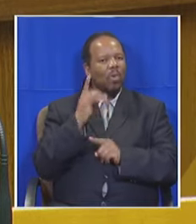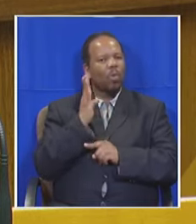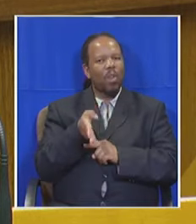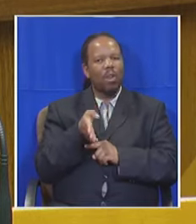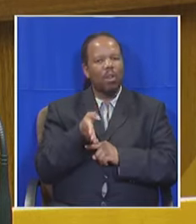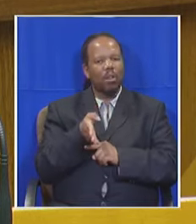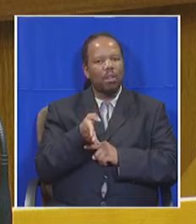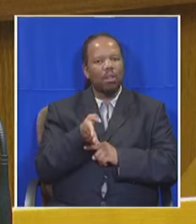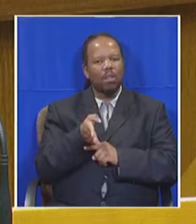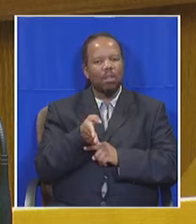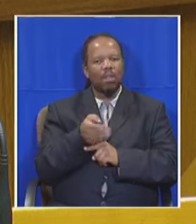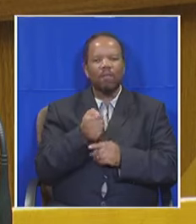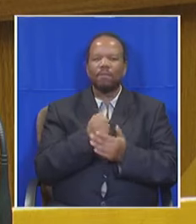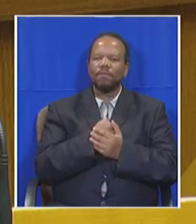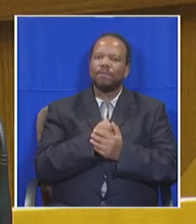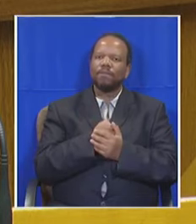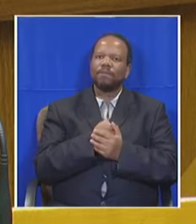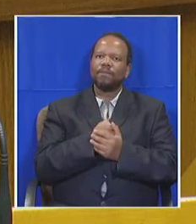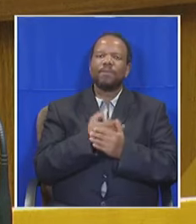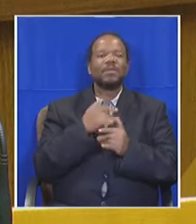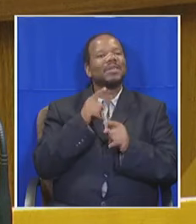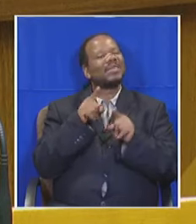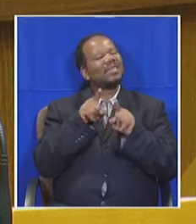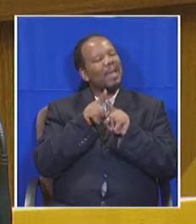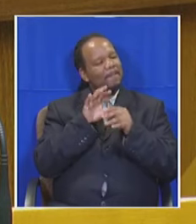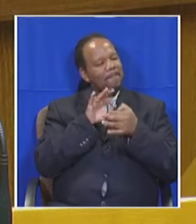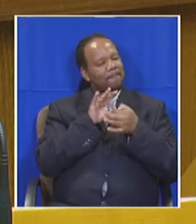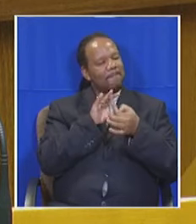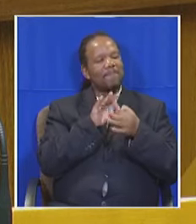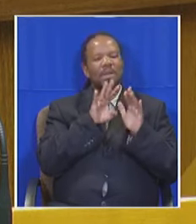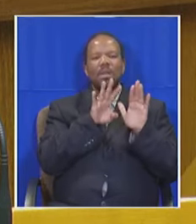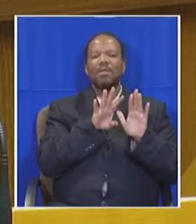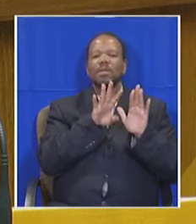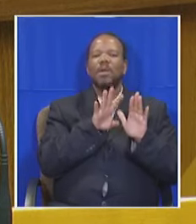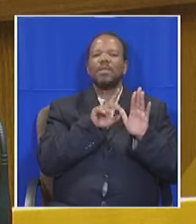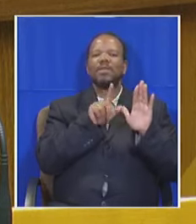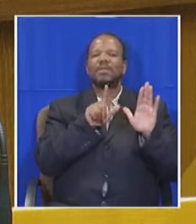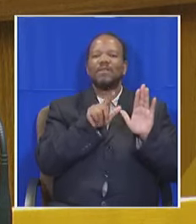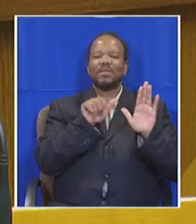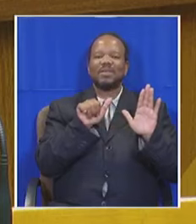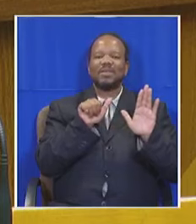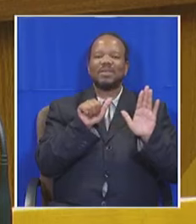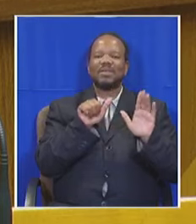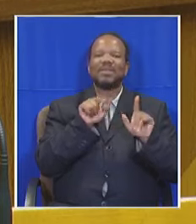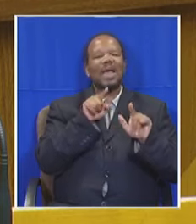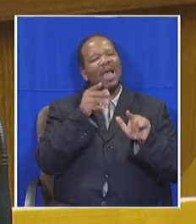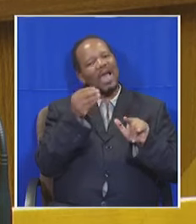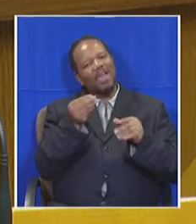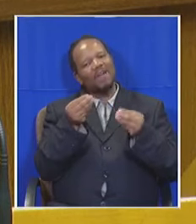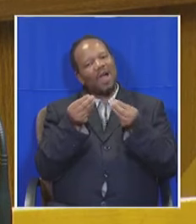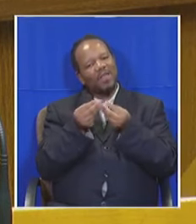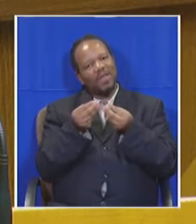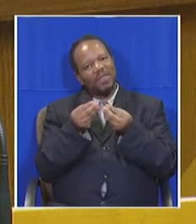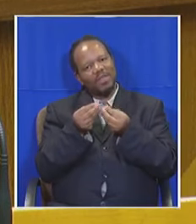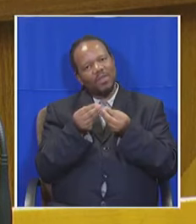We also wish to link the struggle of 1976 with a very unique struggle, the struggle of